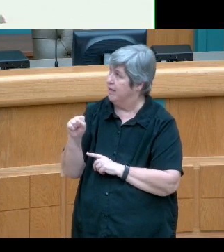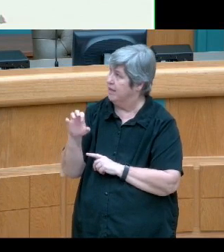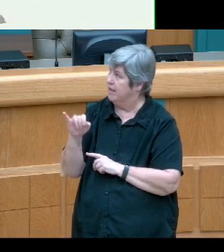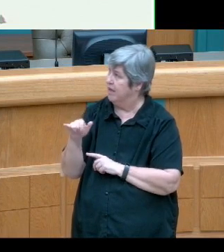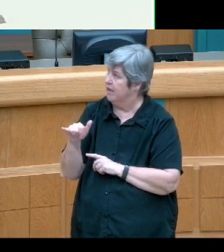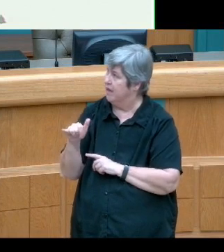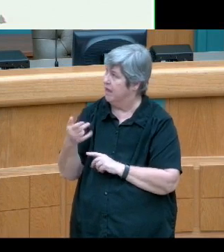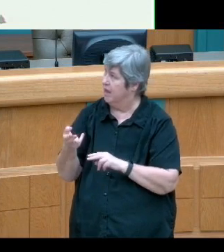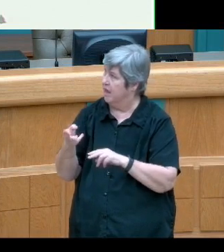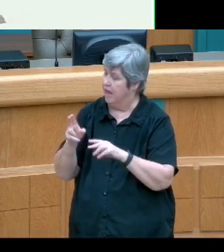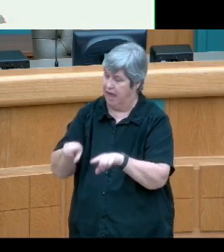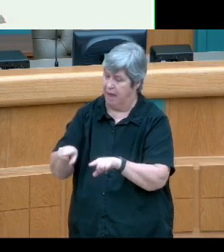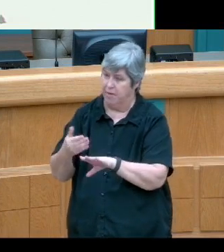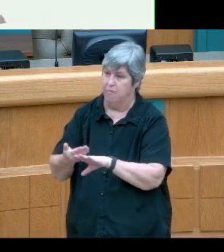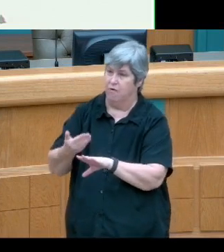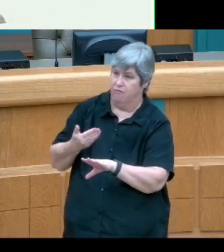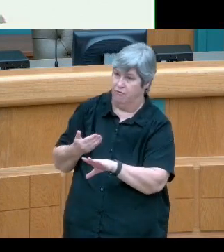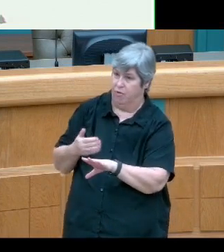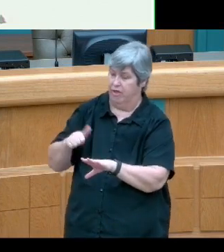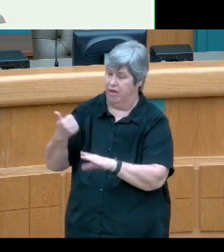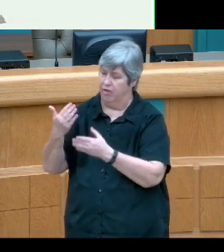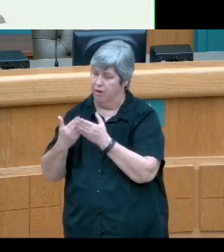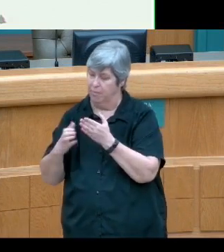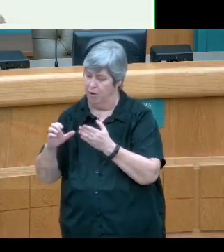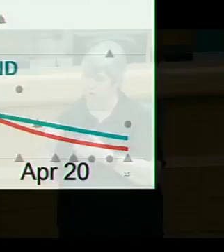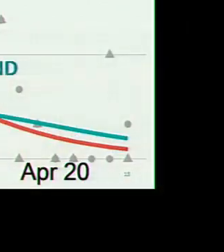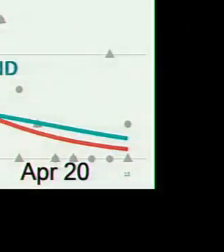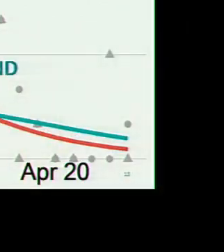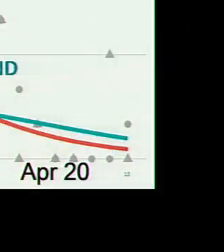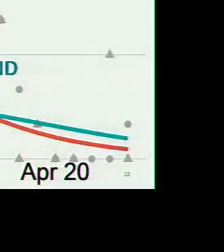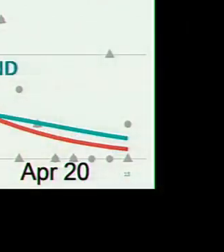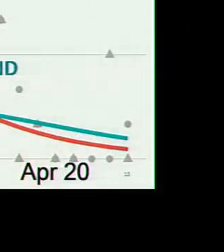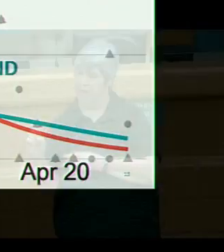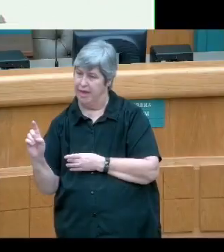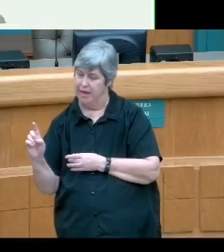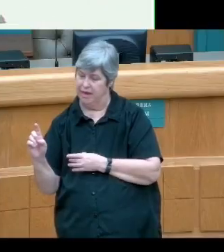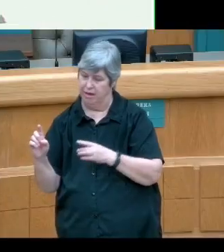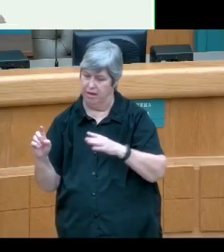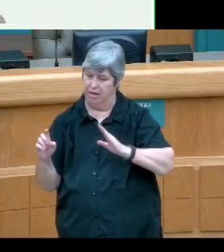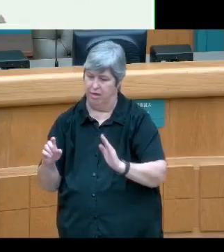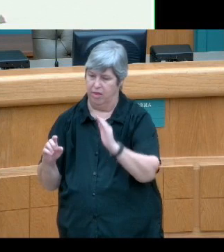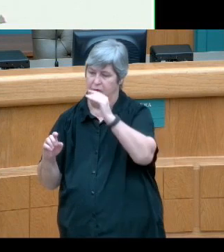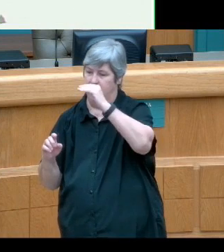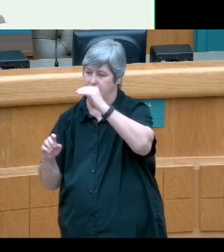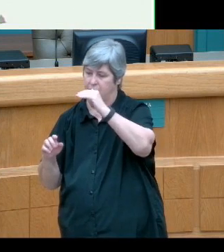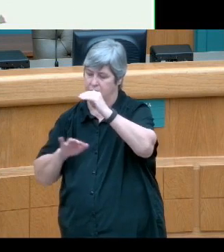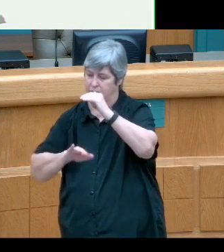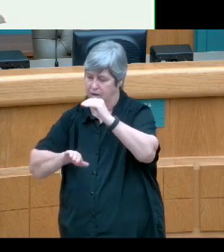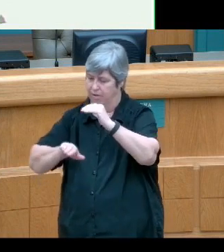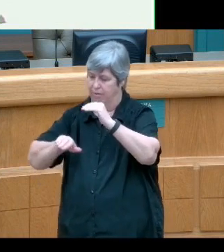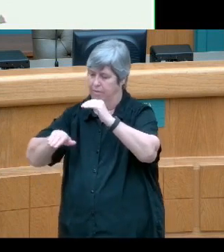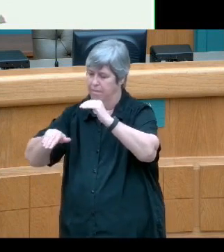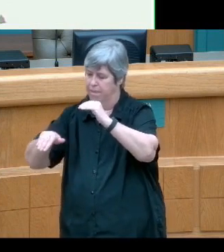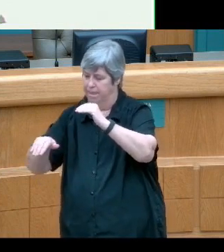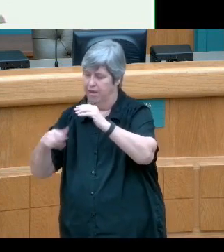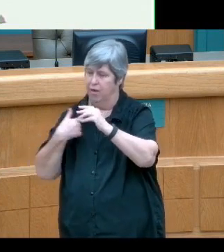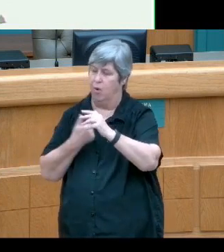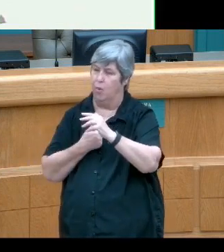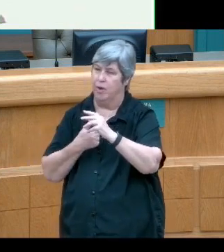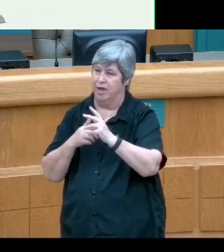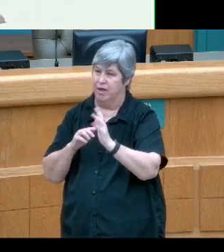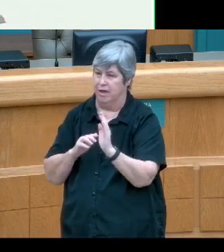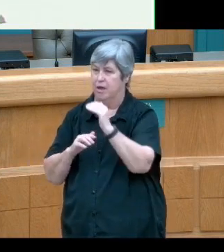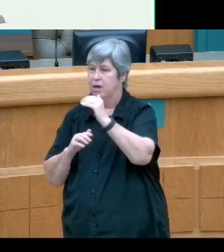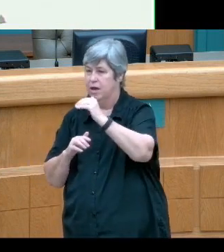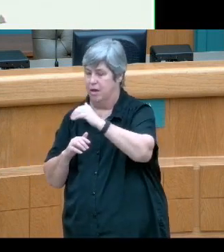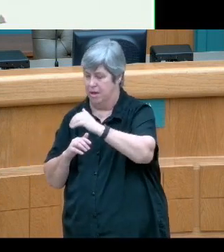occurring before the rest of Coastal Bend, the other 11 counties in the Coastal Bend, so we maybe bent the curve a little bit earlier